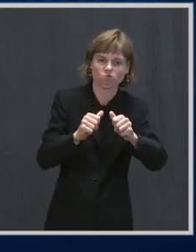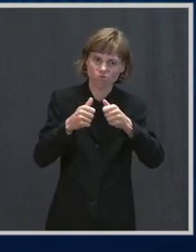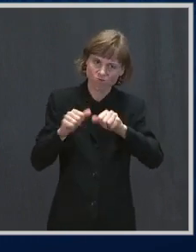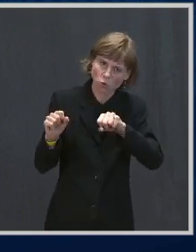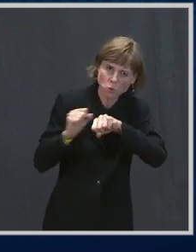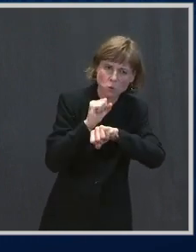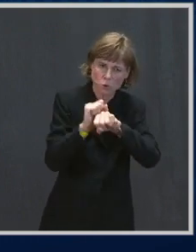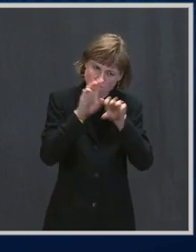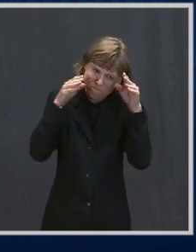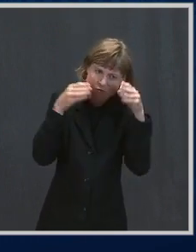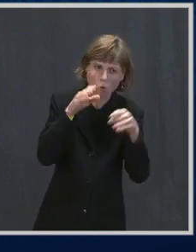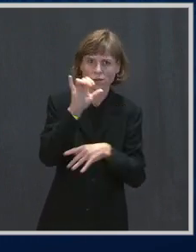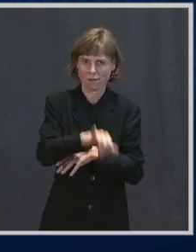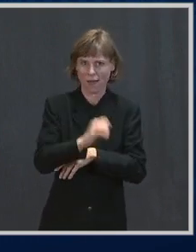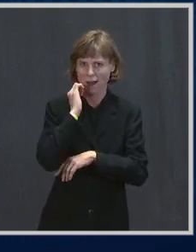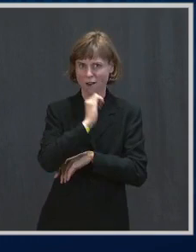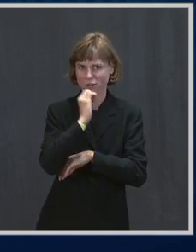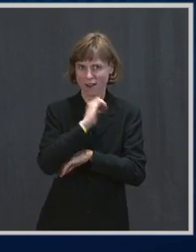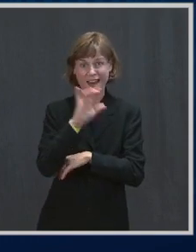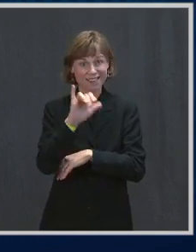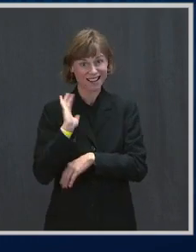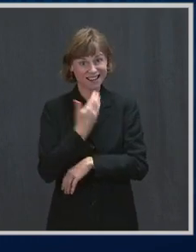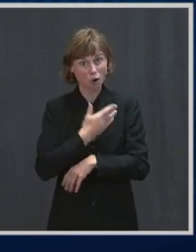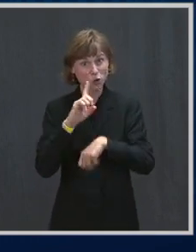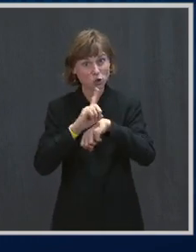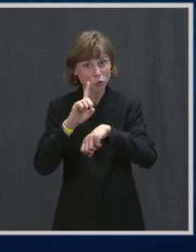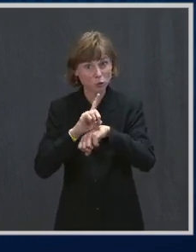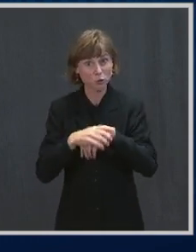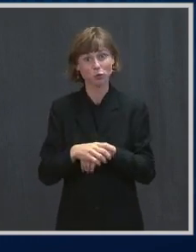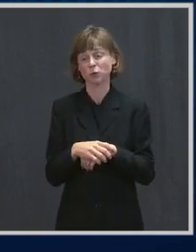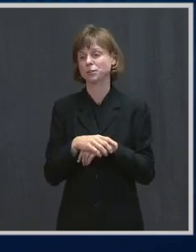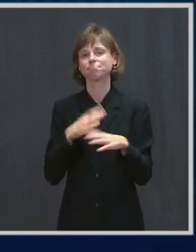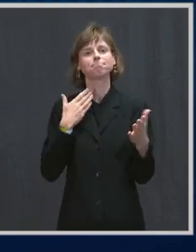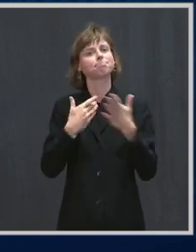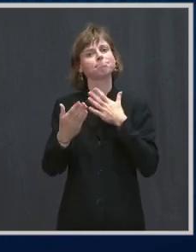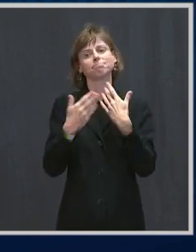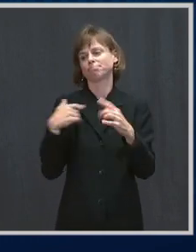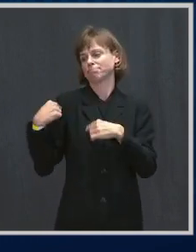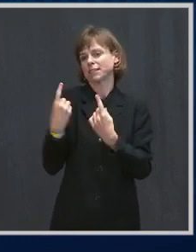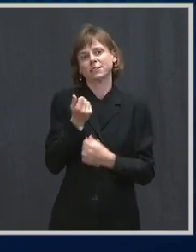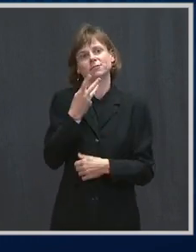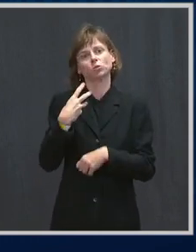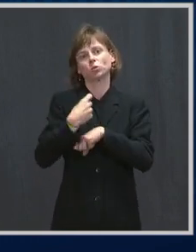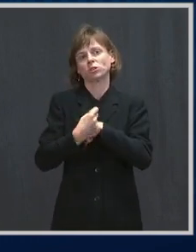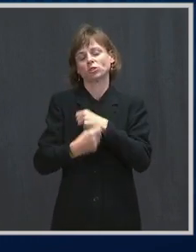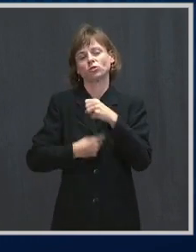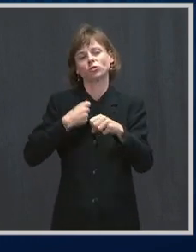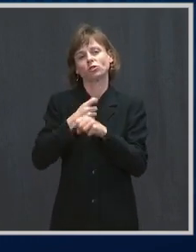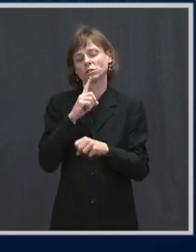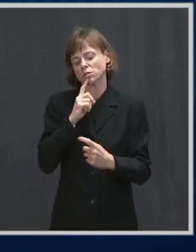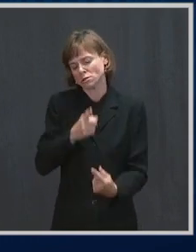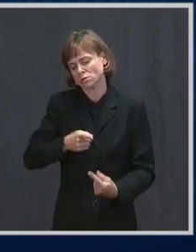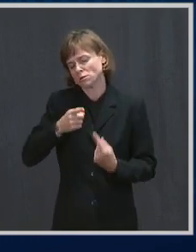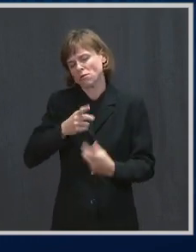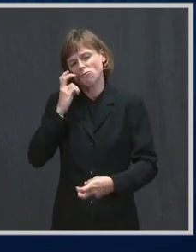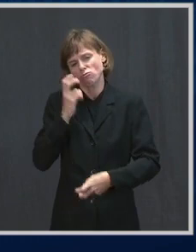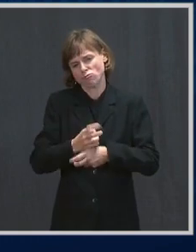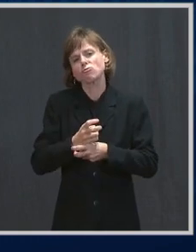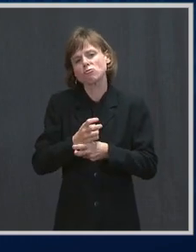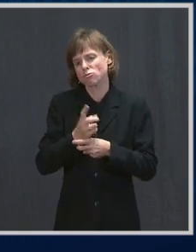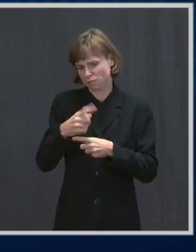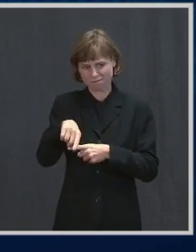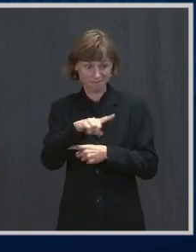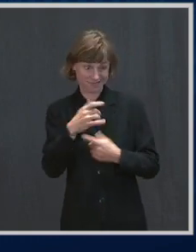is our duty. As difficult as these past years have been, you have remained